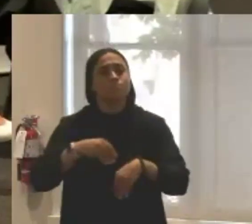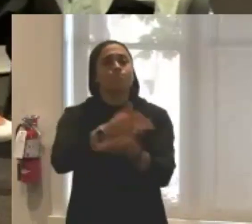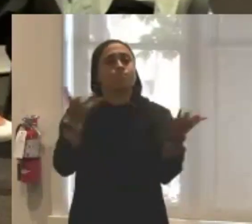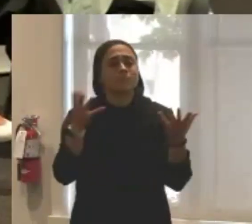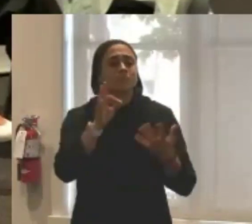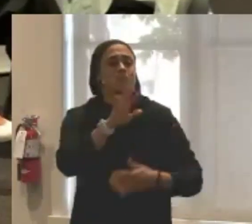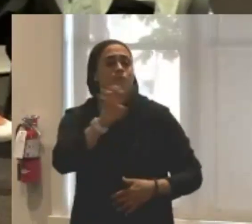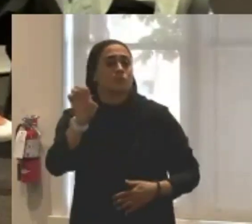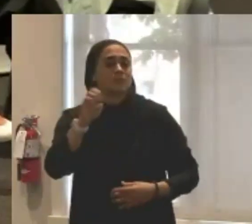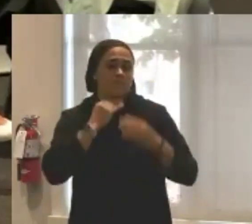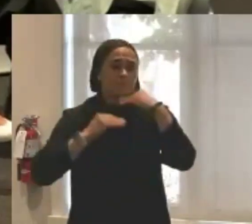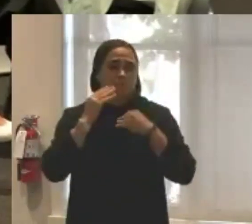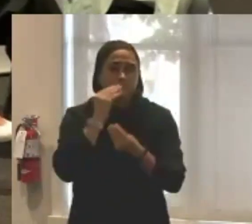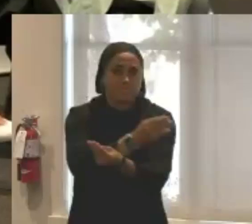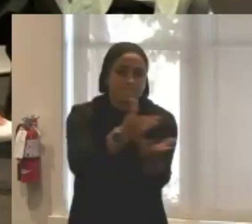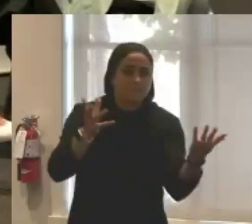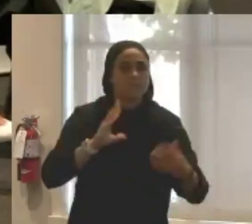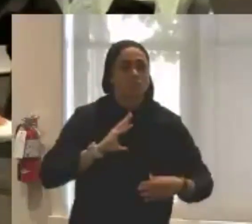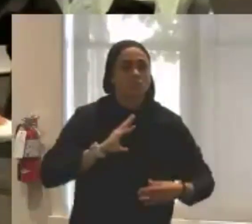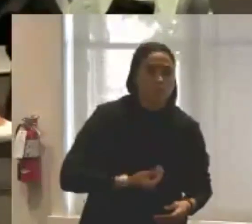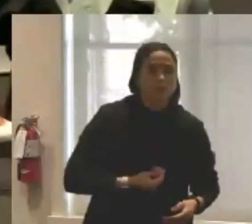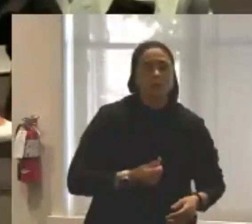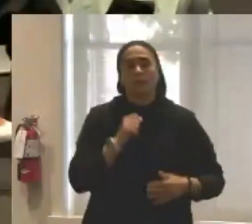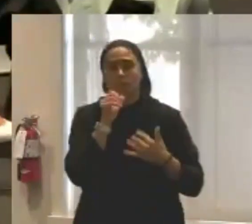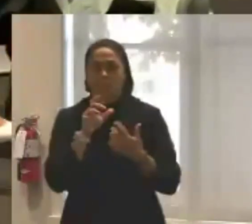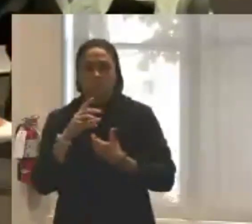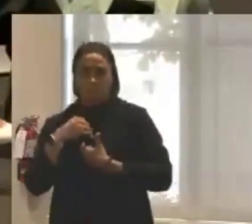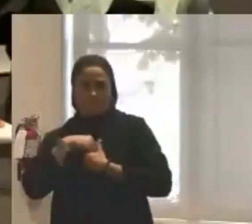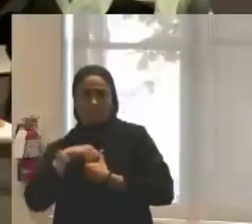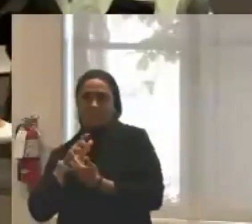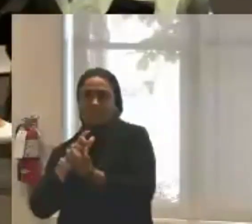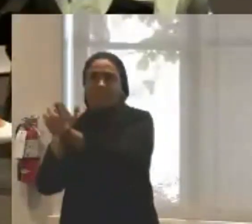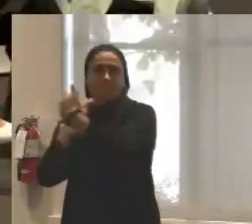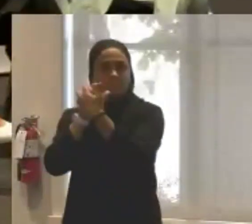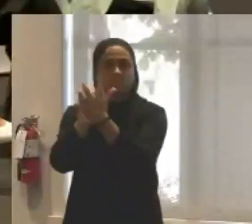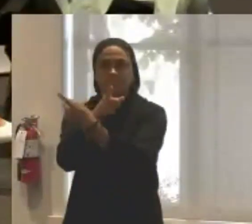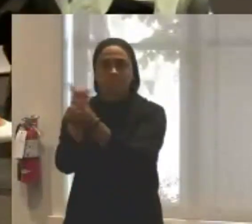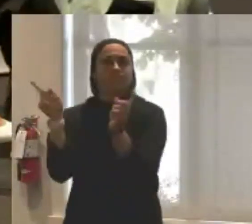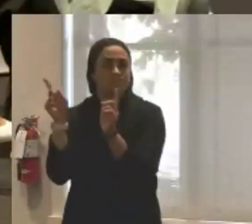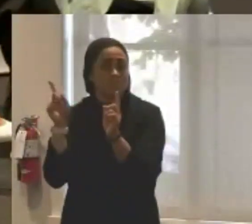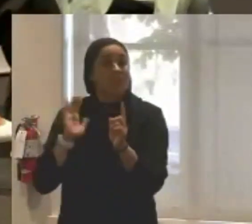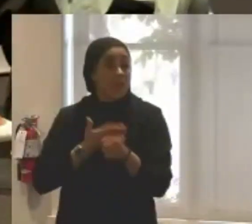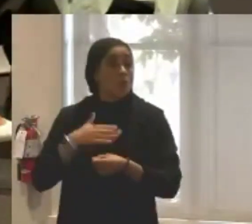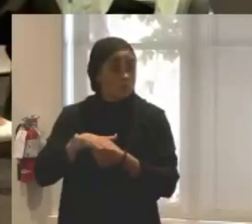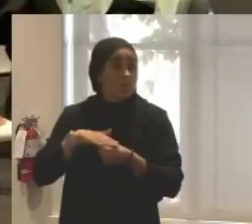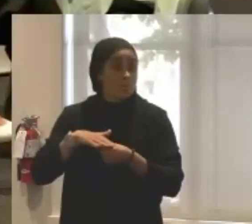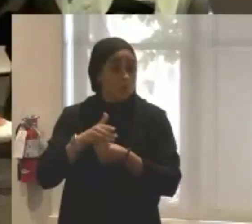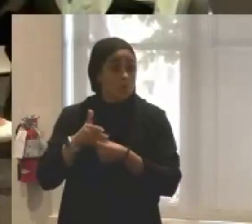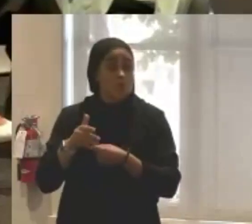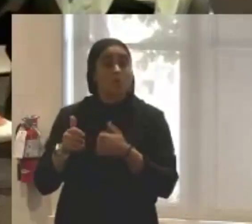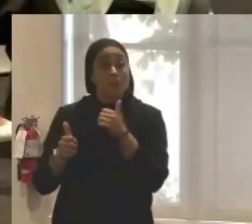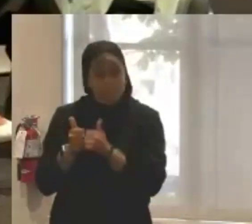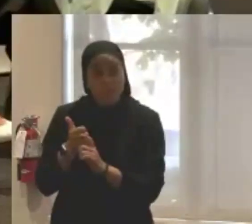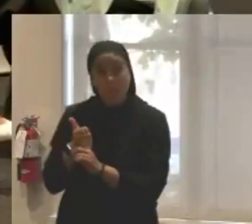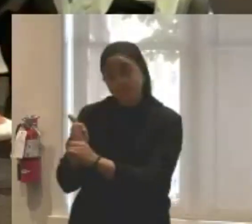to trans and non-conforming identified community members in our neighborhood. And most of them, they are, you know, trans